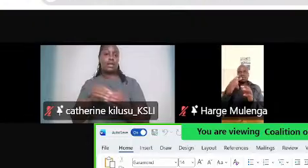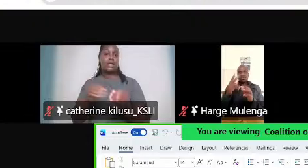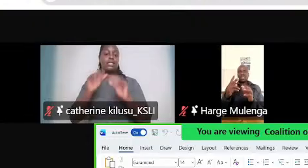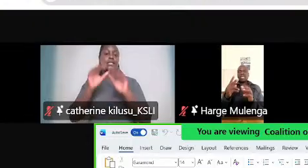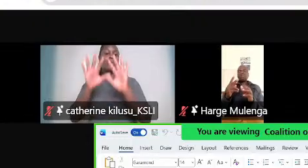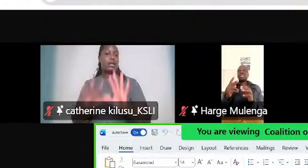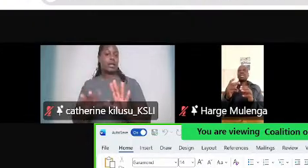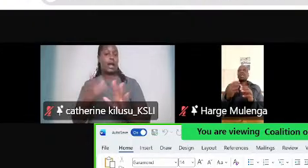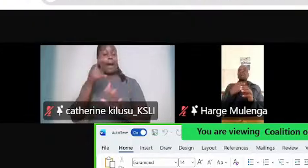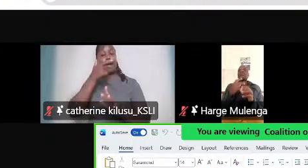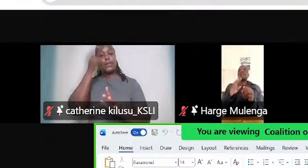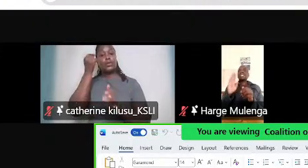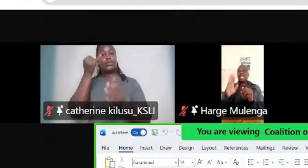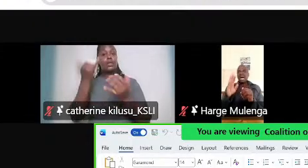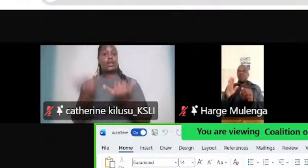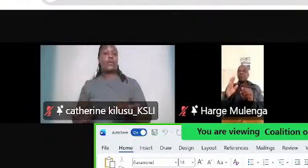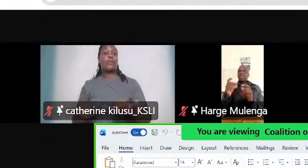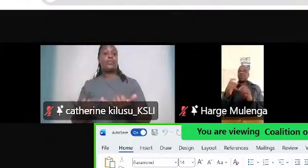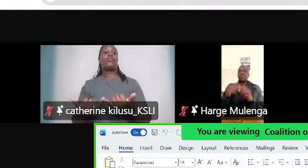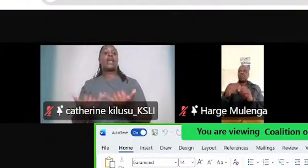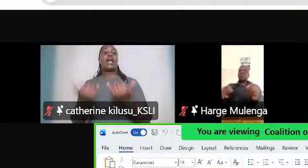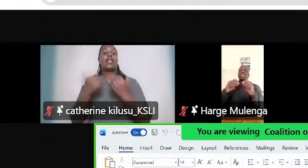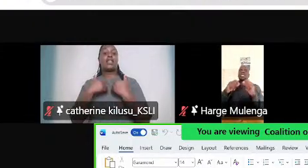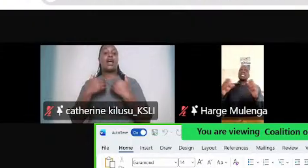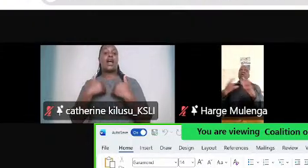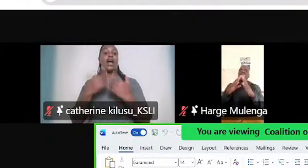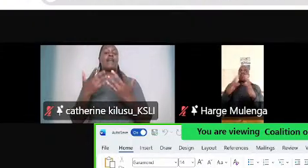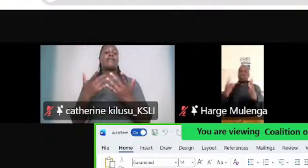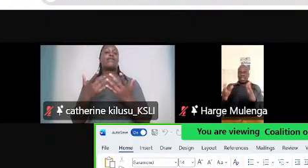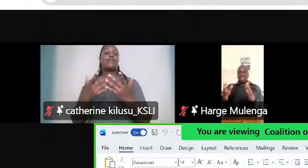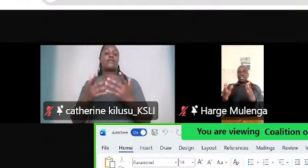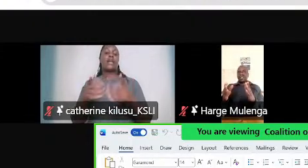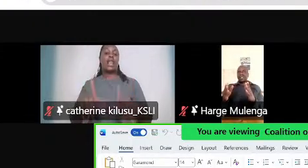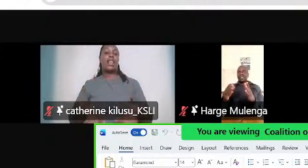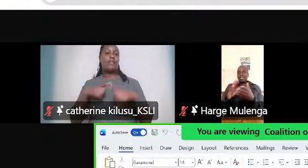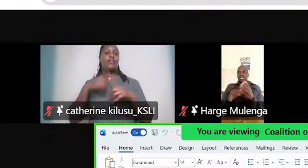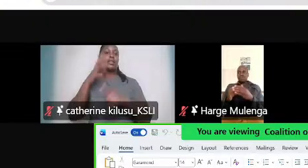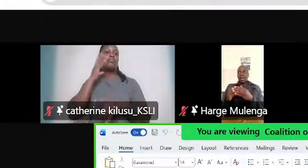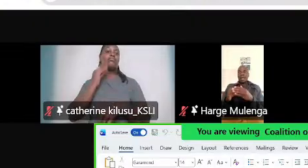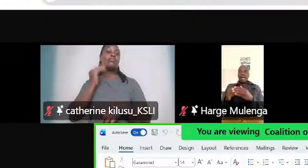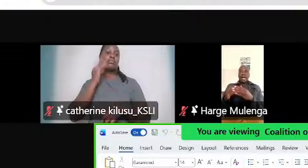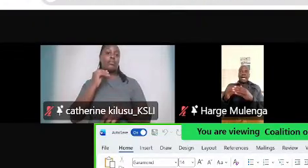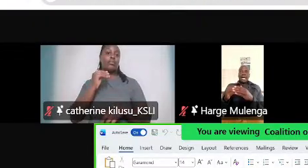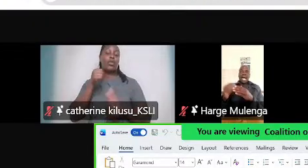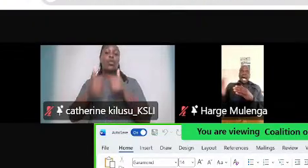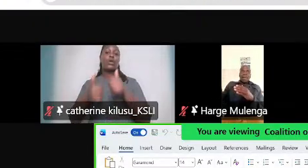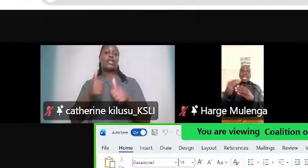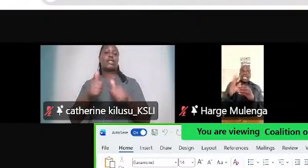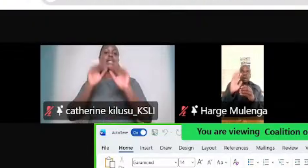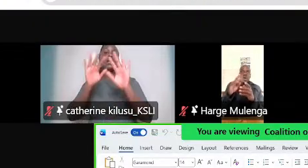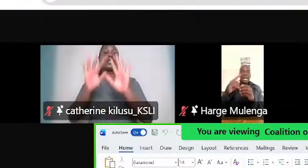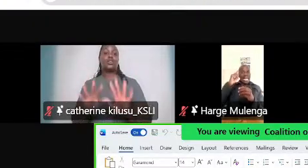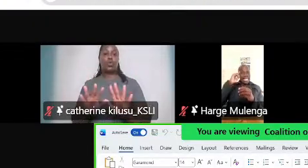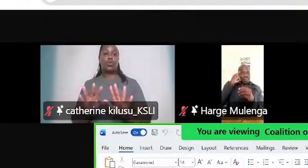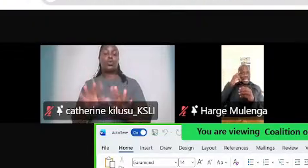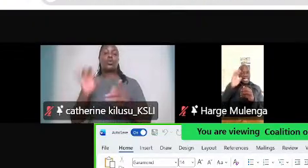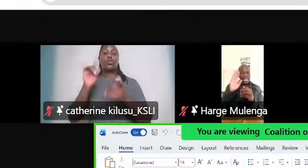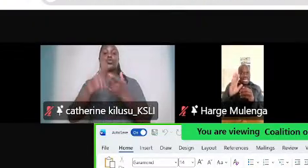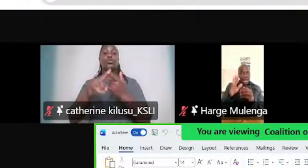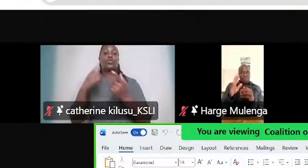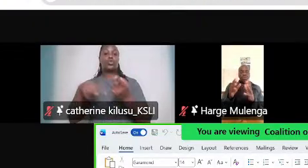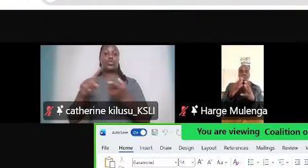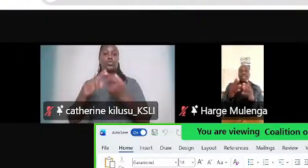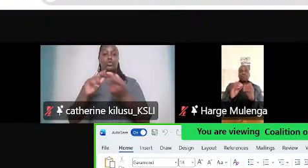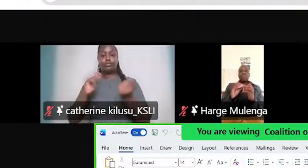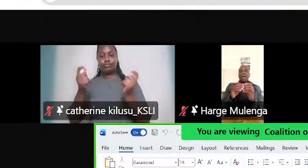Because now they bring lived expertise, experience that is critical to shaping policies, to